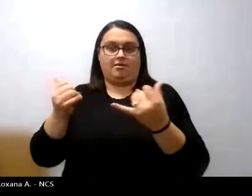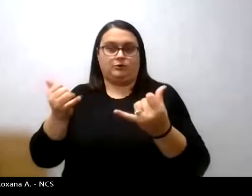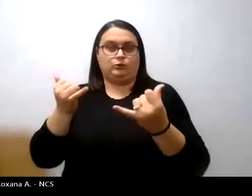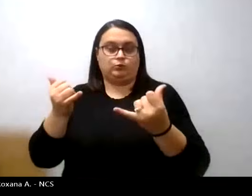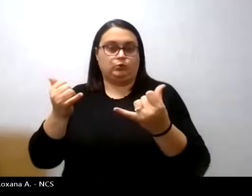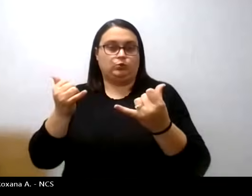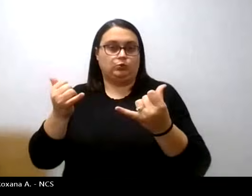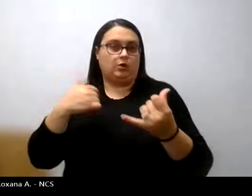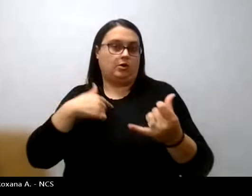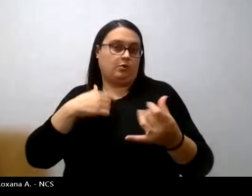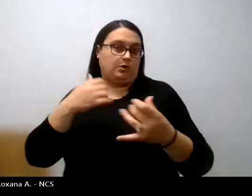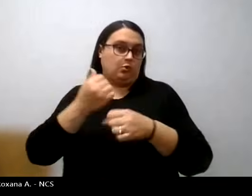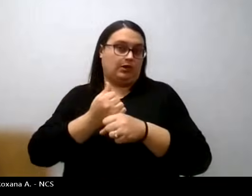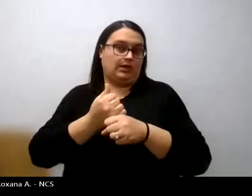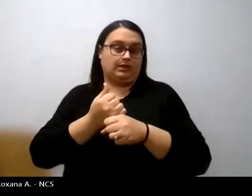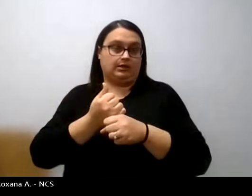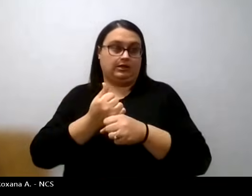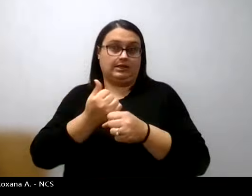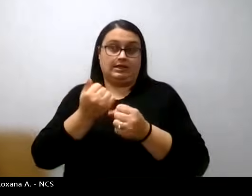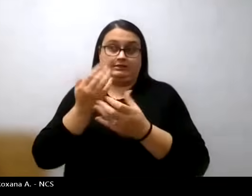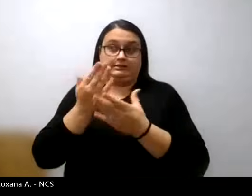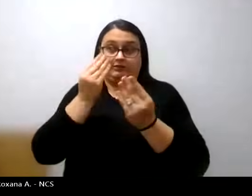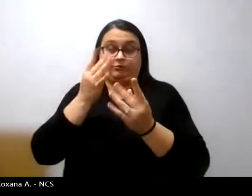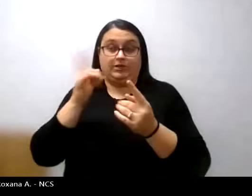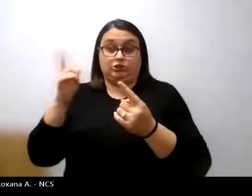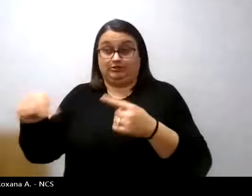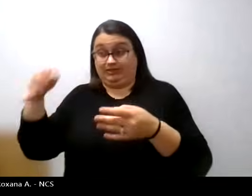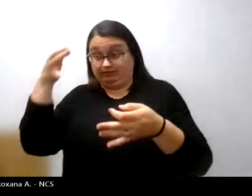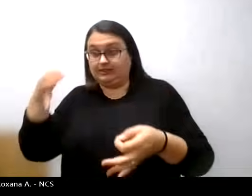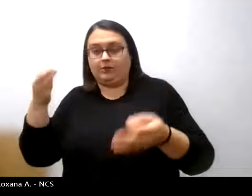we'll get something out to families when they make a decision.